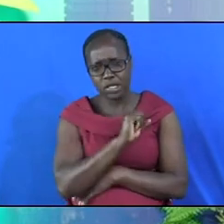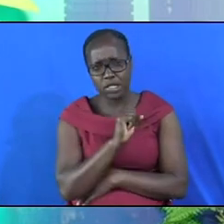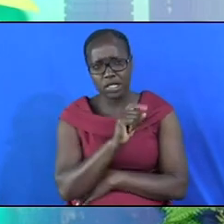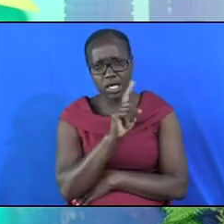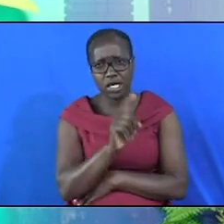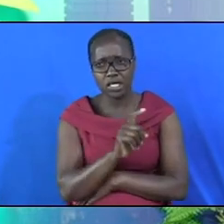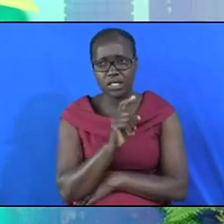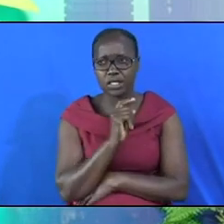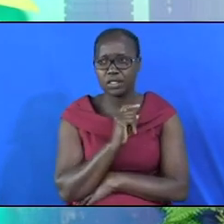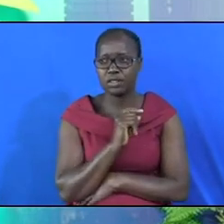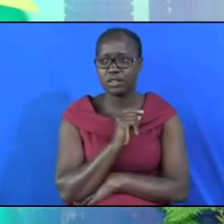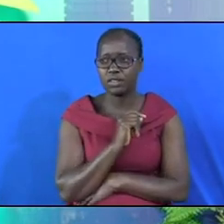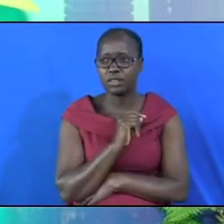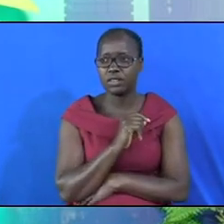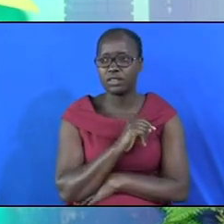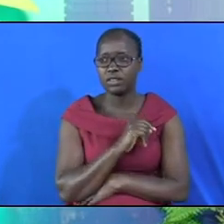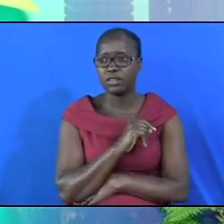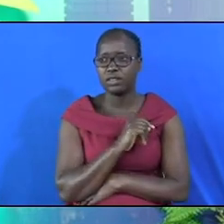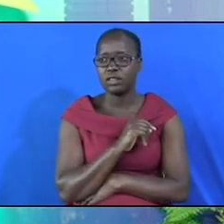missed?"